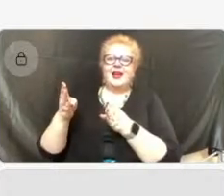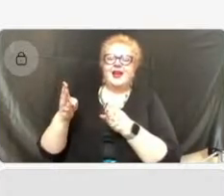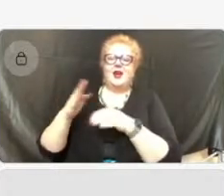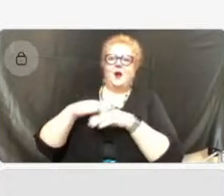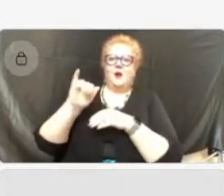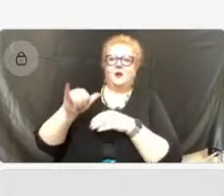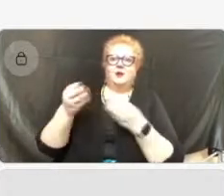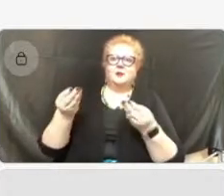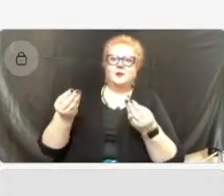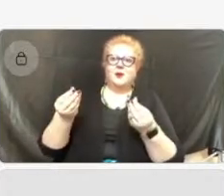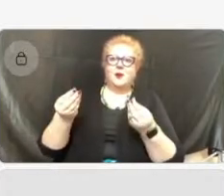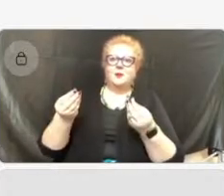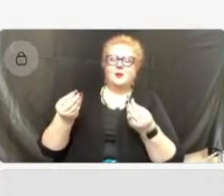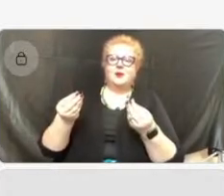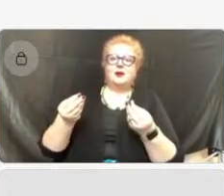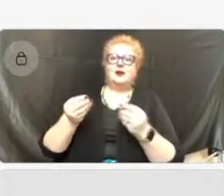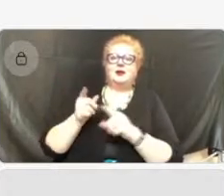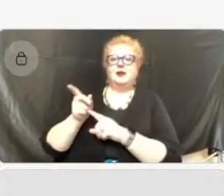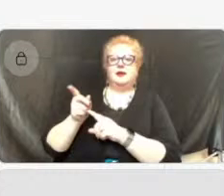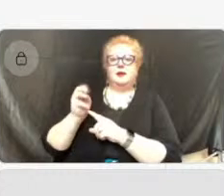brought up some good questions